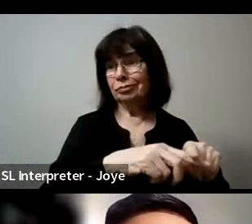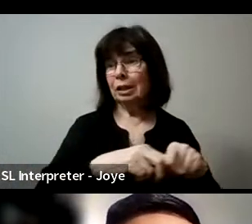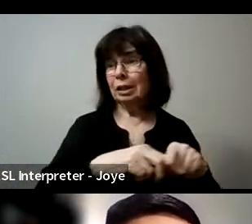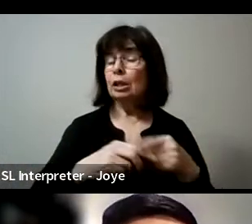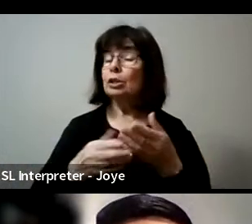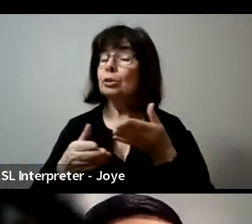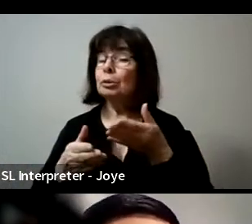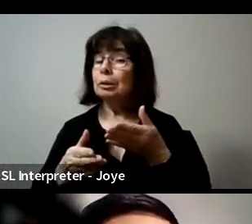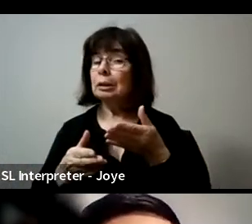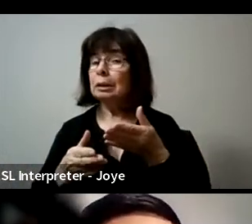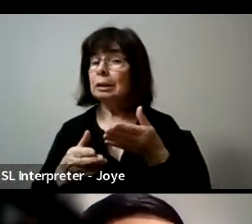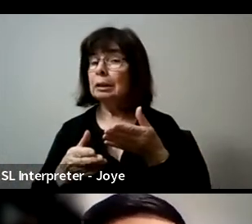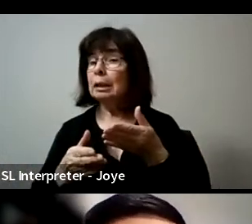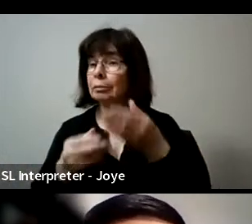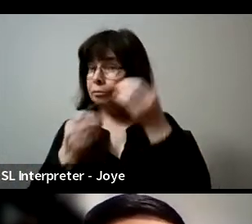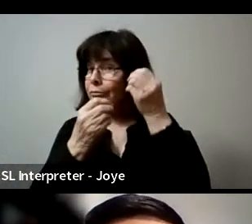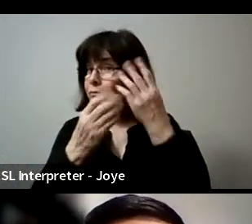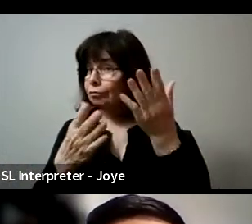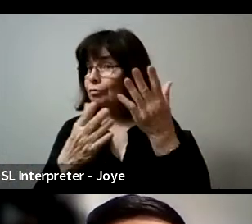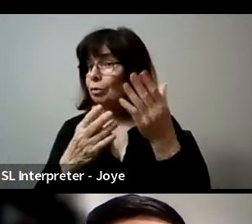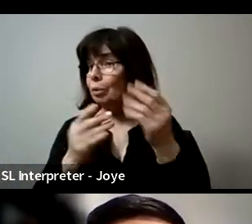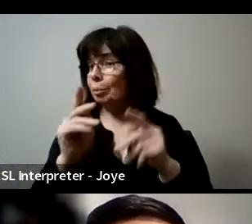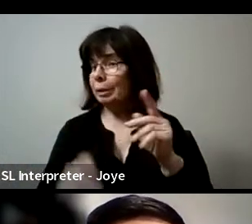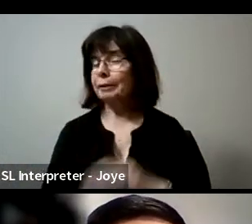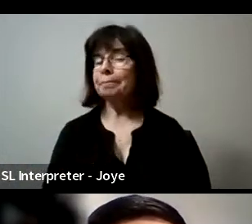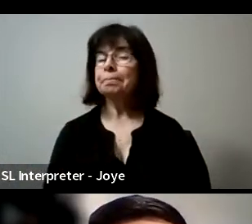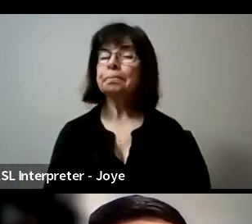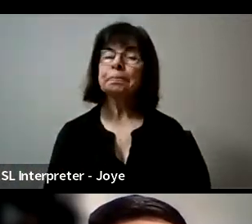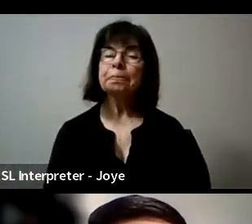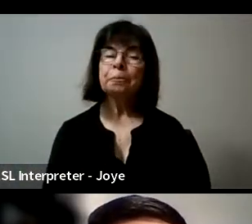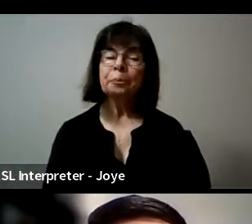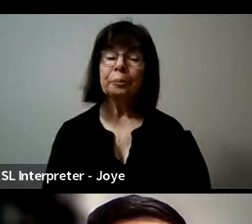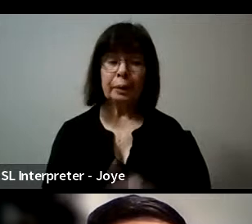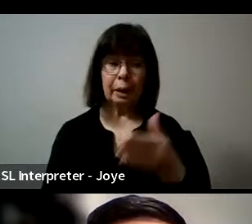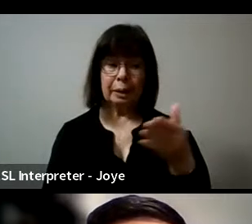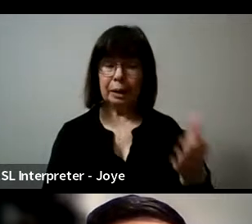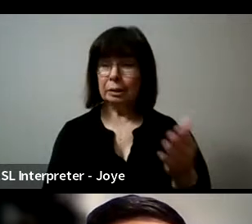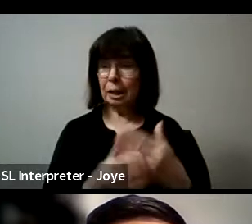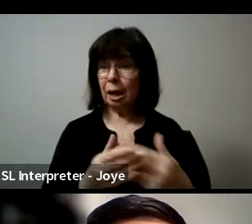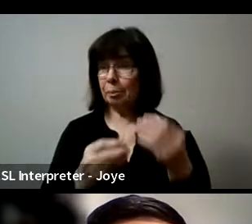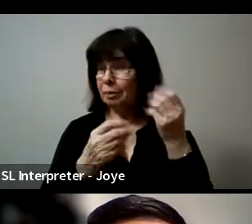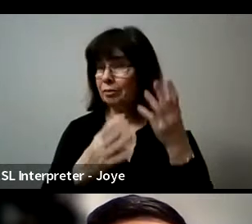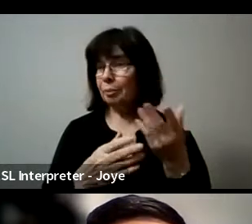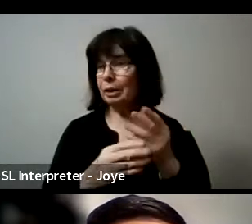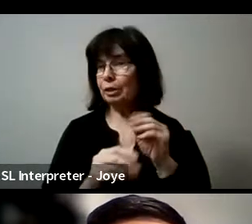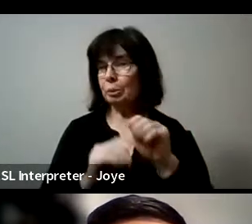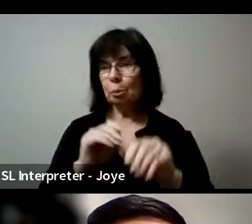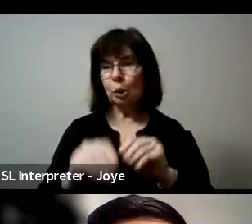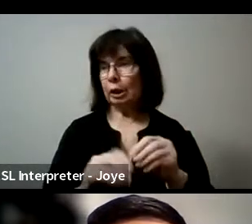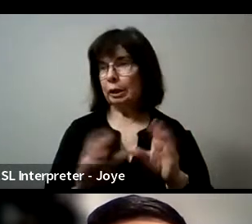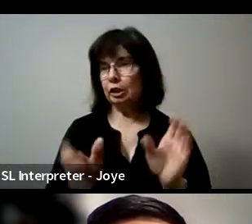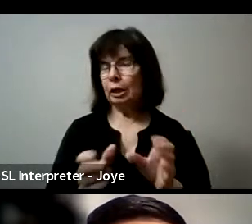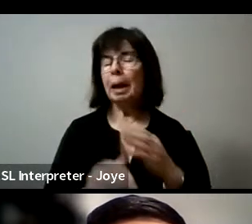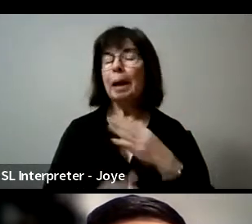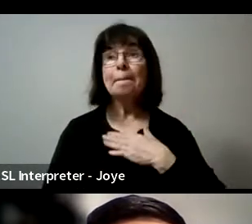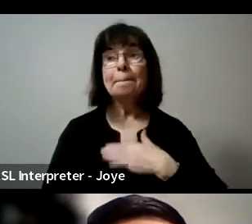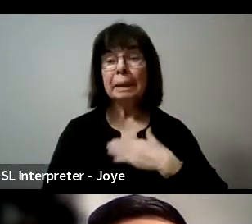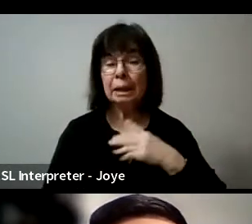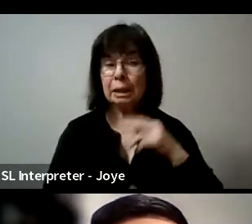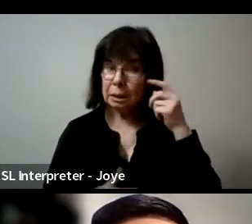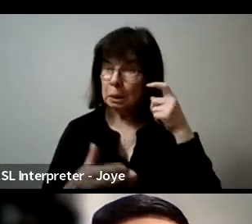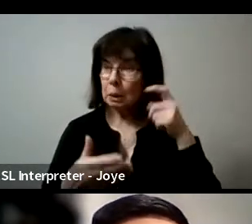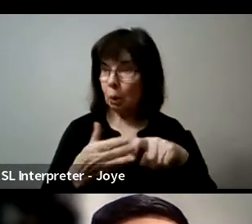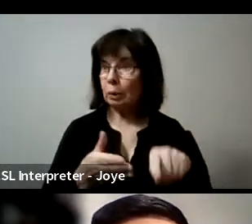people know. And so there's information being dropped in the chat. Please note the